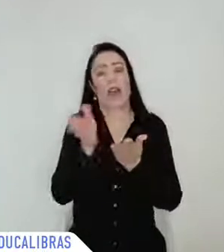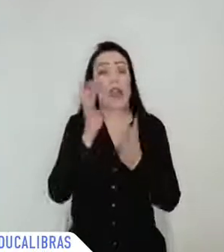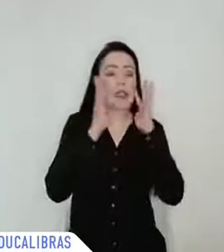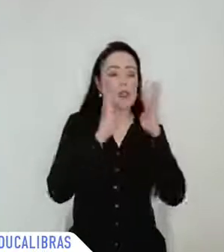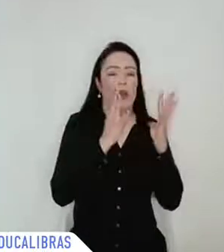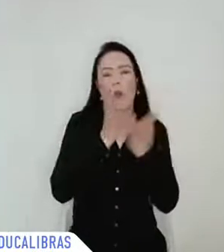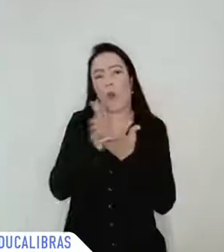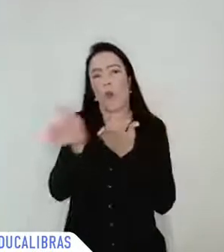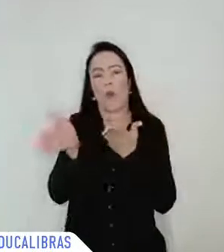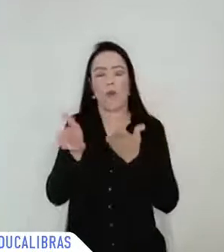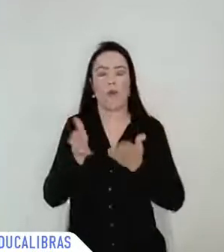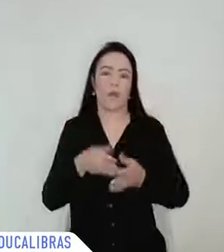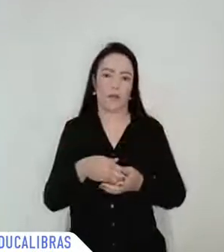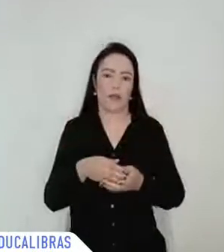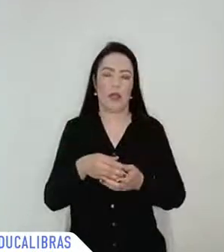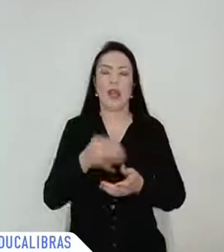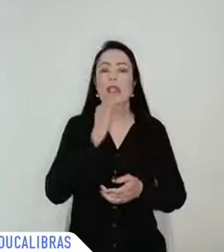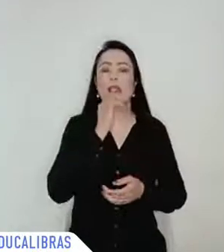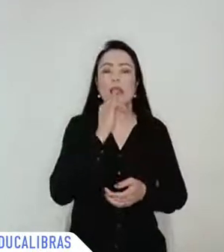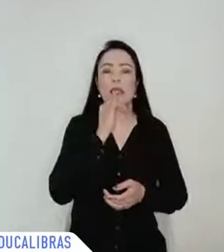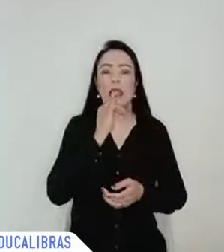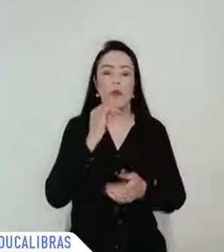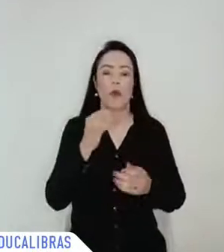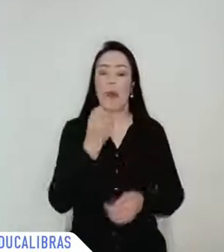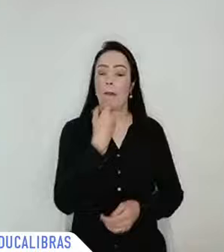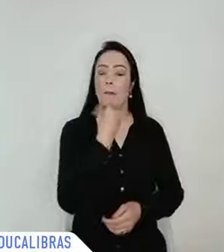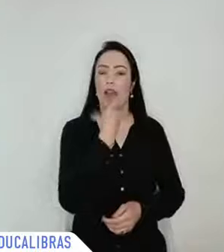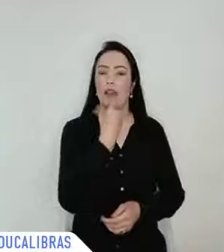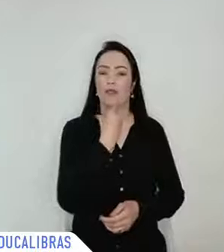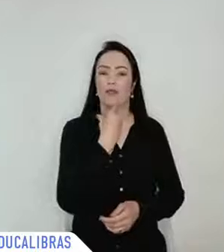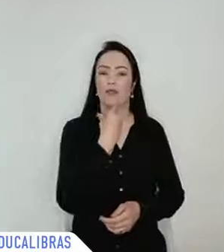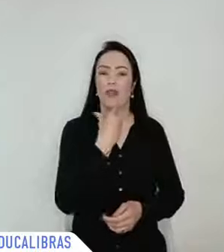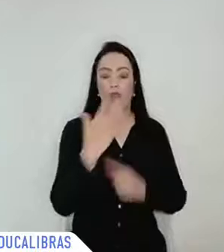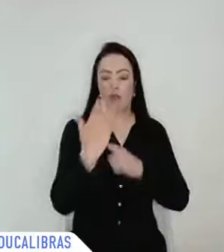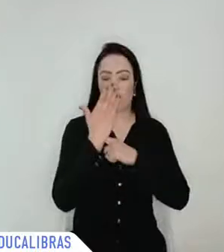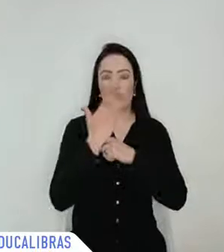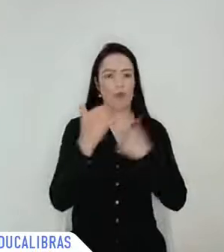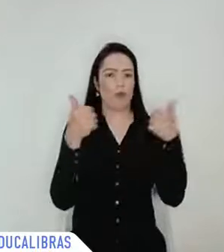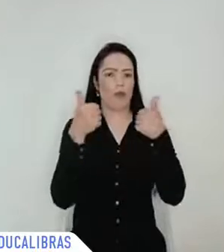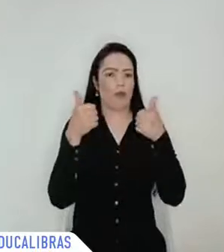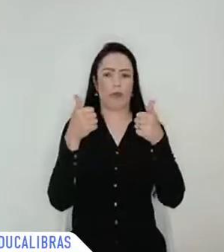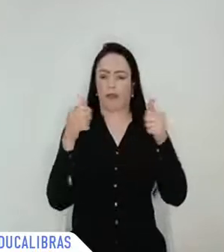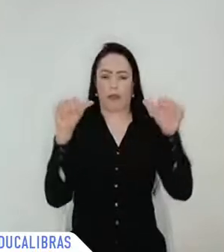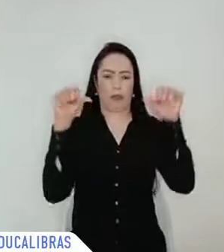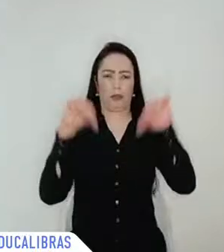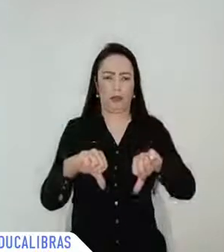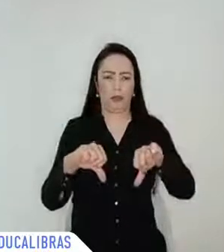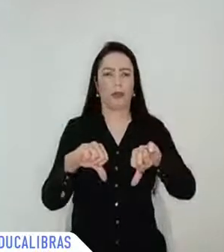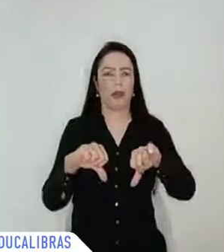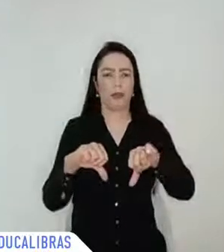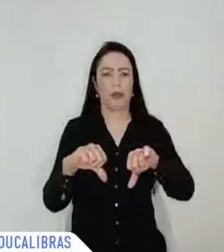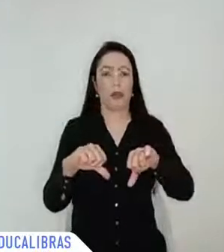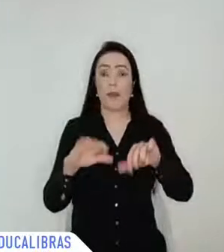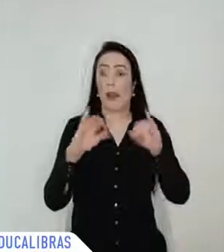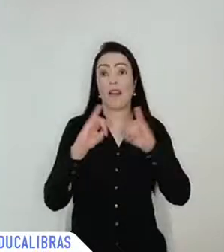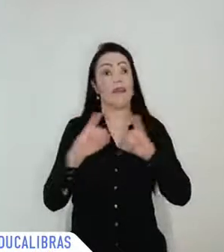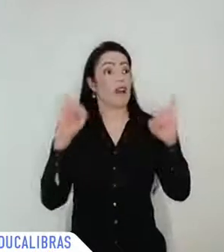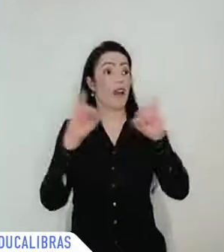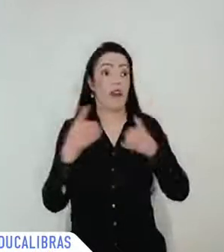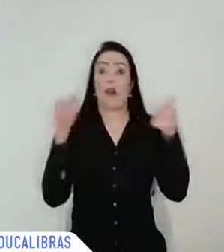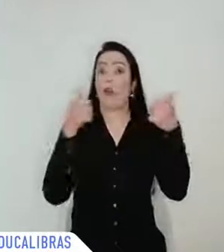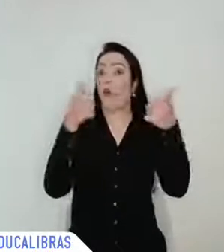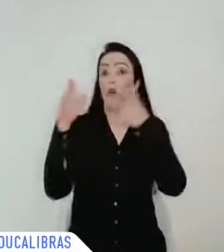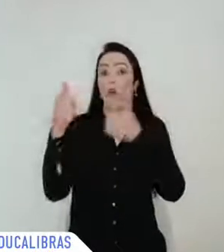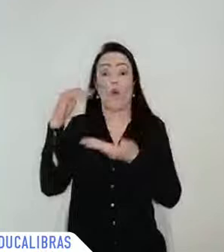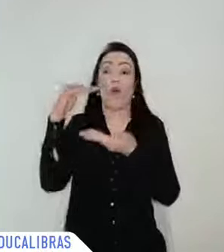we have in Brazil. In addition to that, the president distributes false information and fake news, recommending